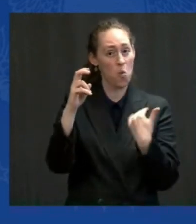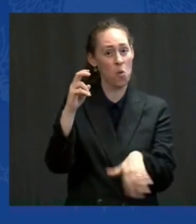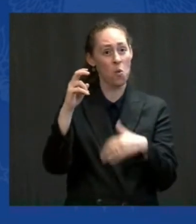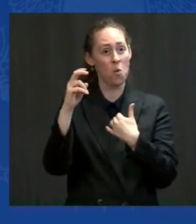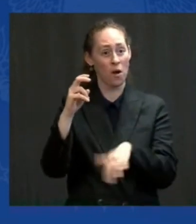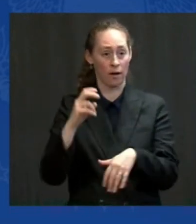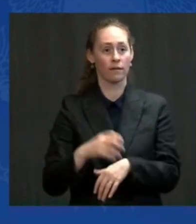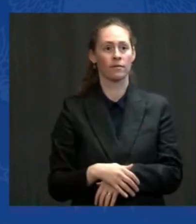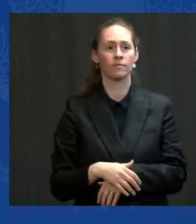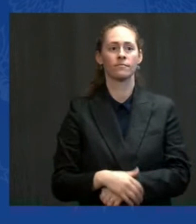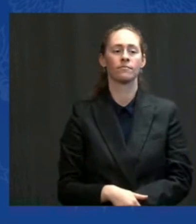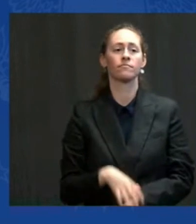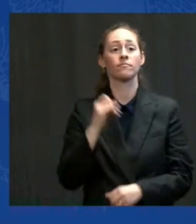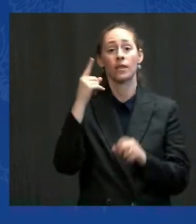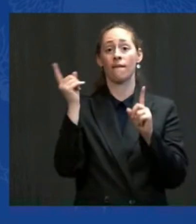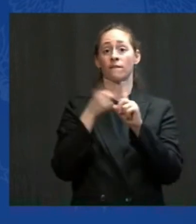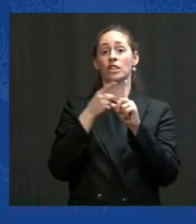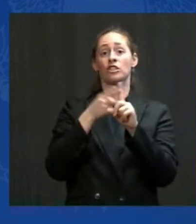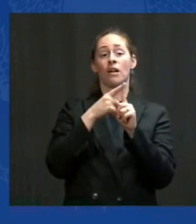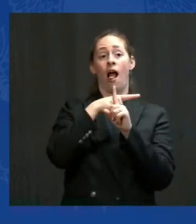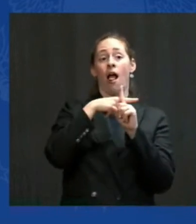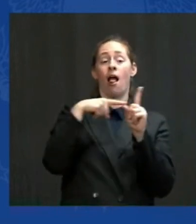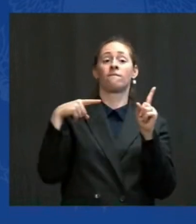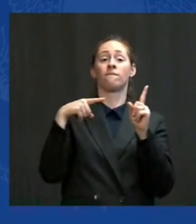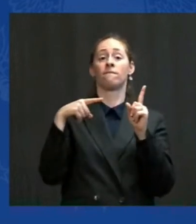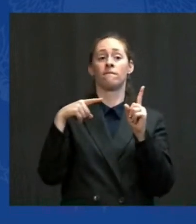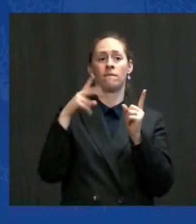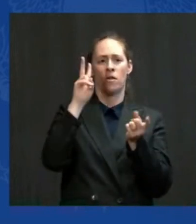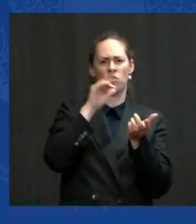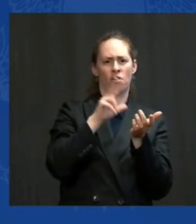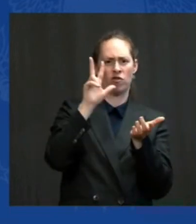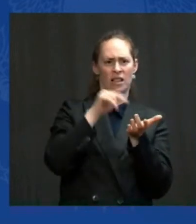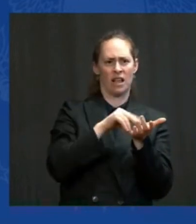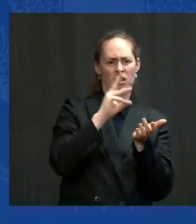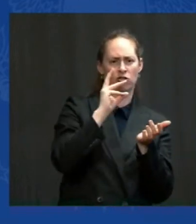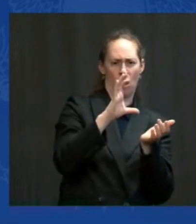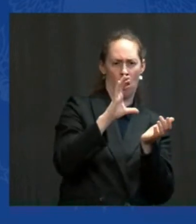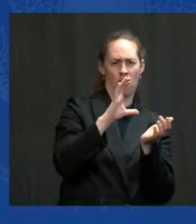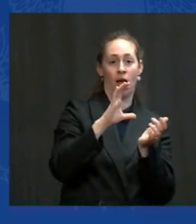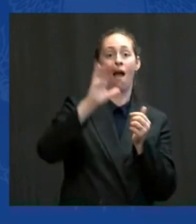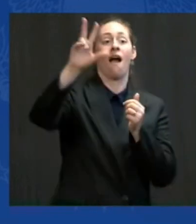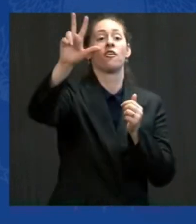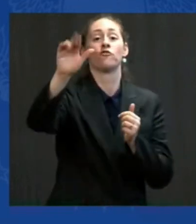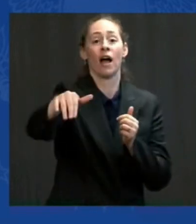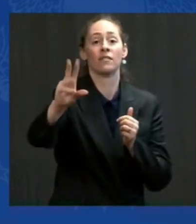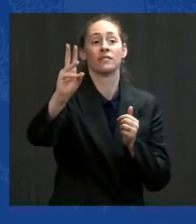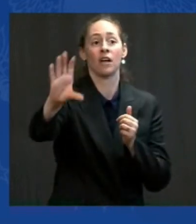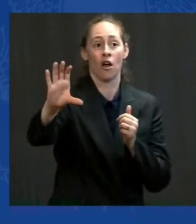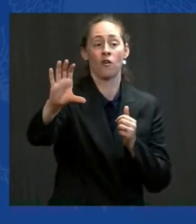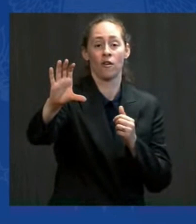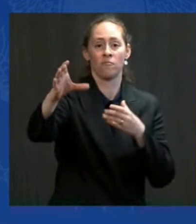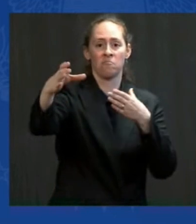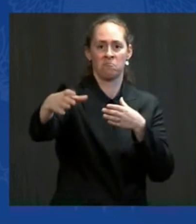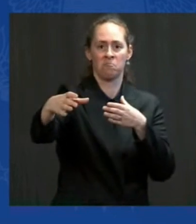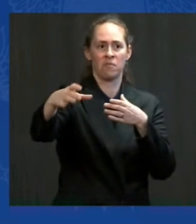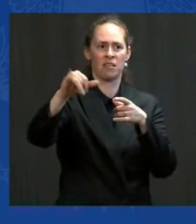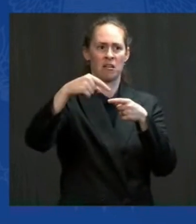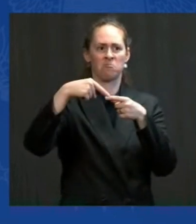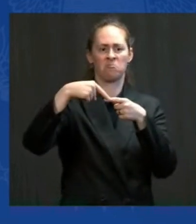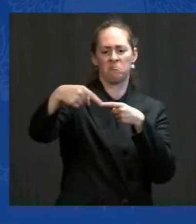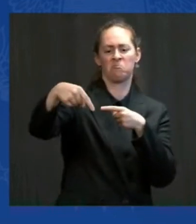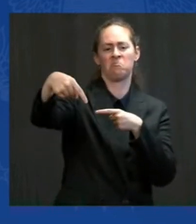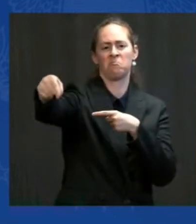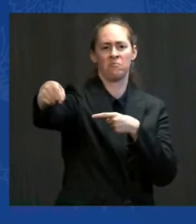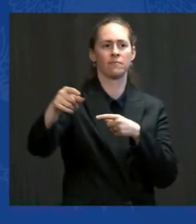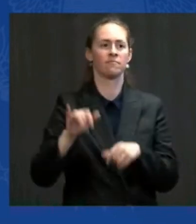the $3,600 paid out, a $600 a month between July and December, and you get the rest between January and tax day. With